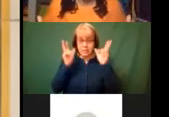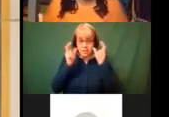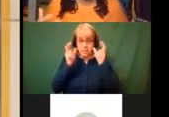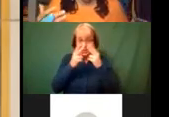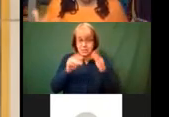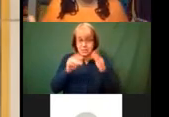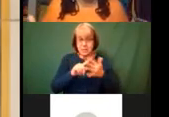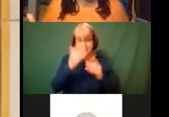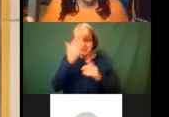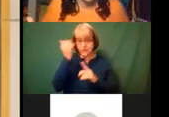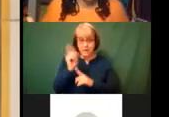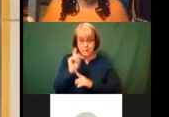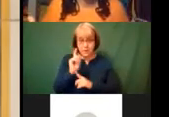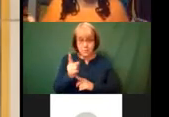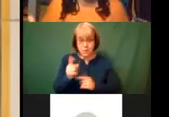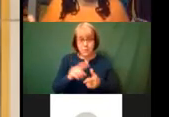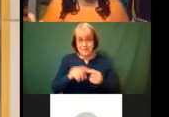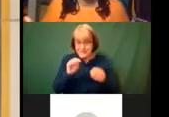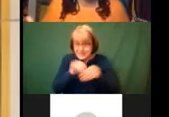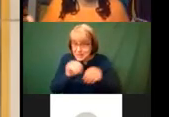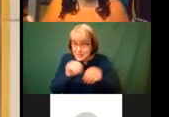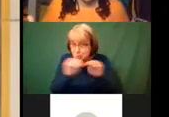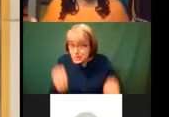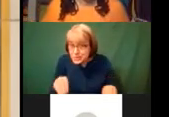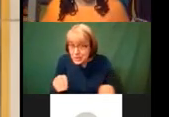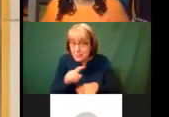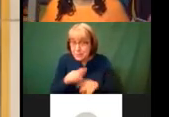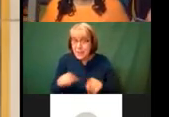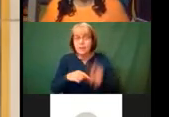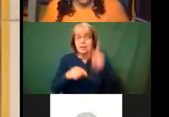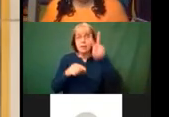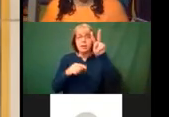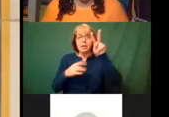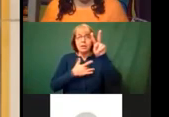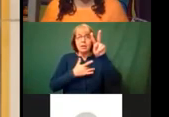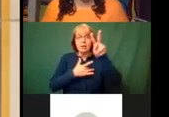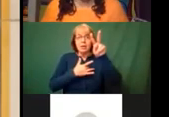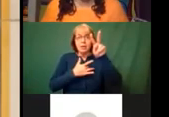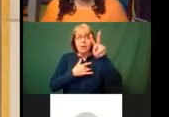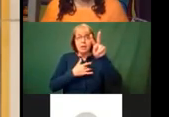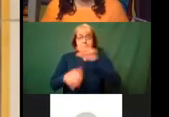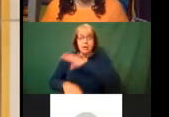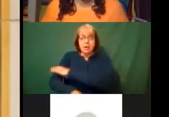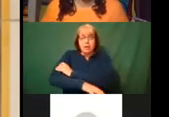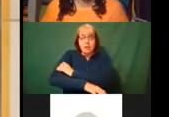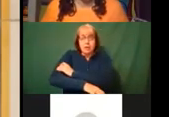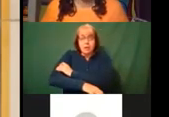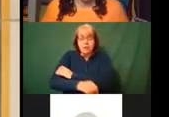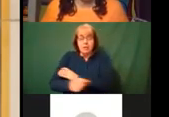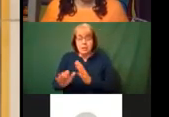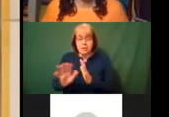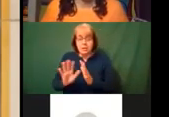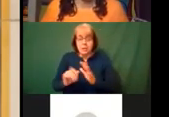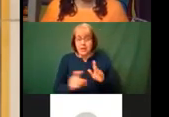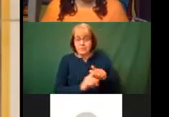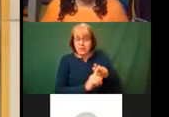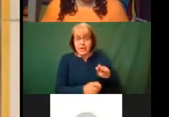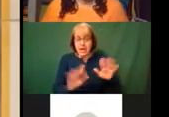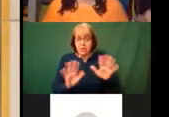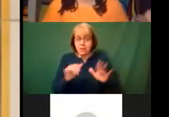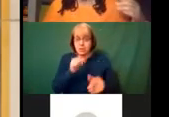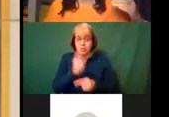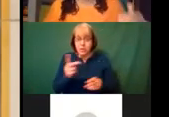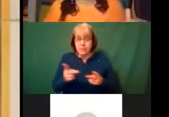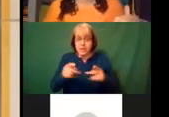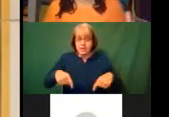forgot. And he actually thought that we have to get out. And he was grabbing me to protect me and say, "We've got to go."